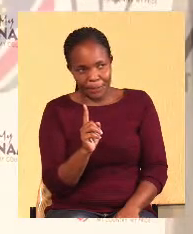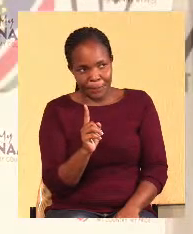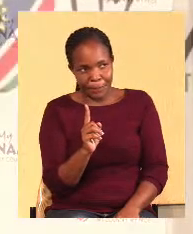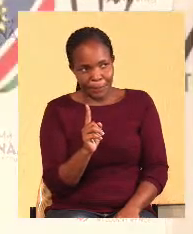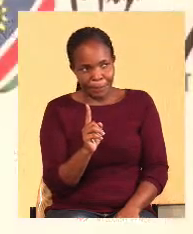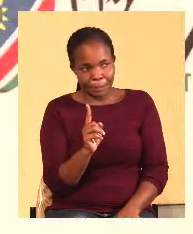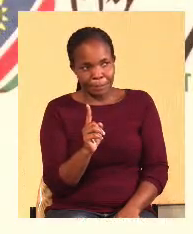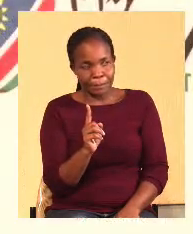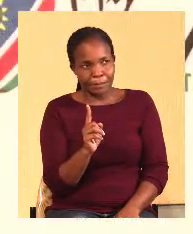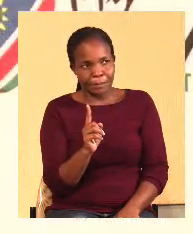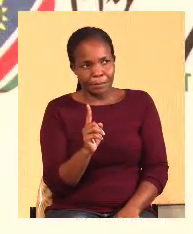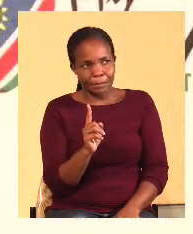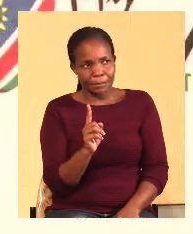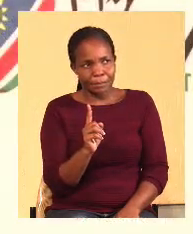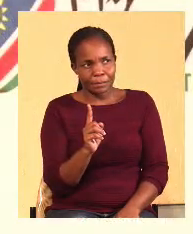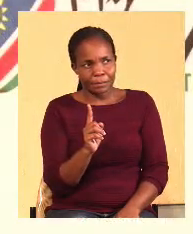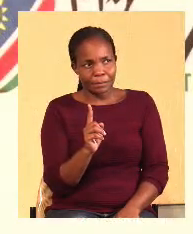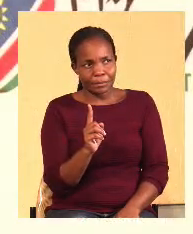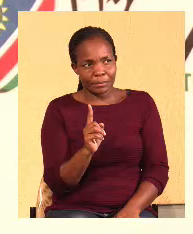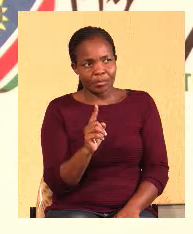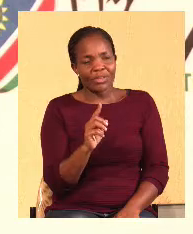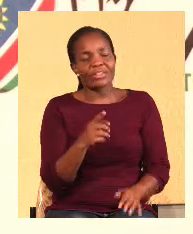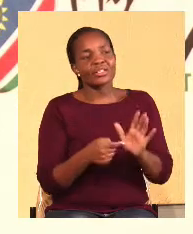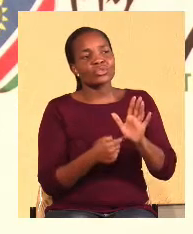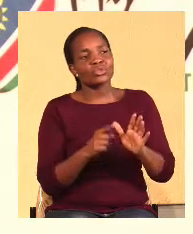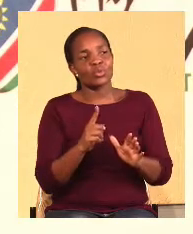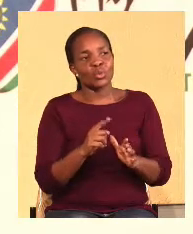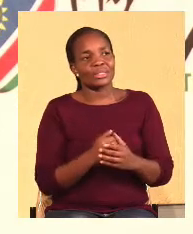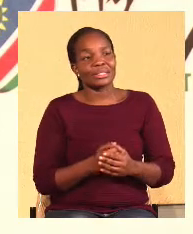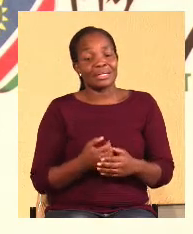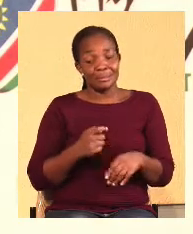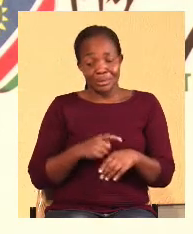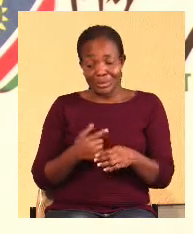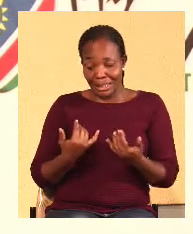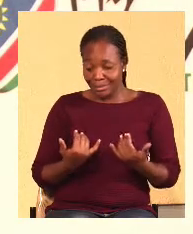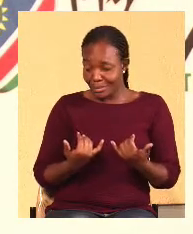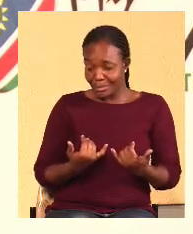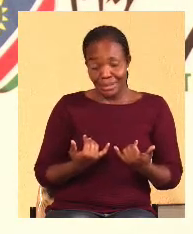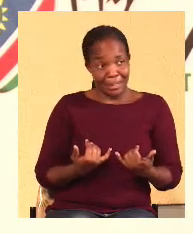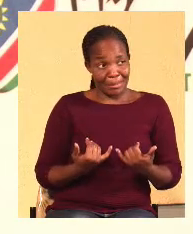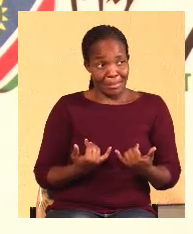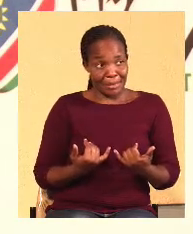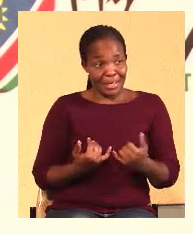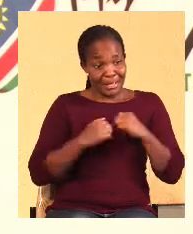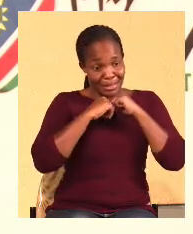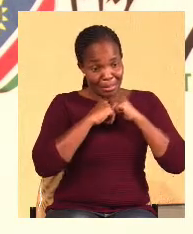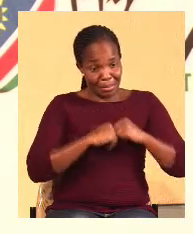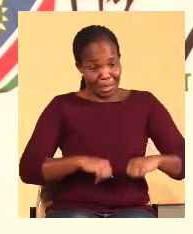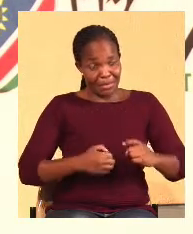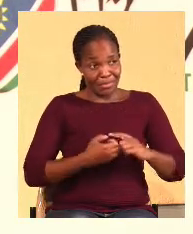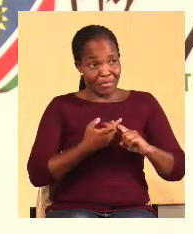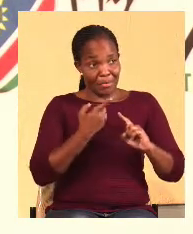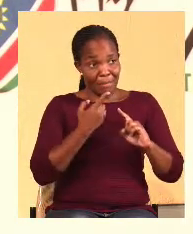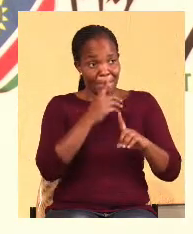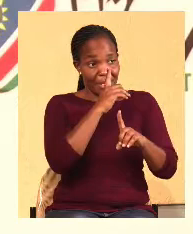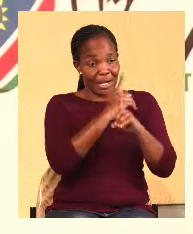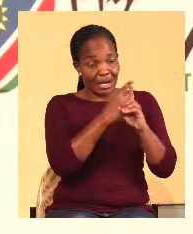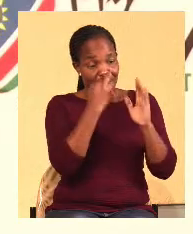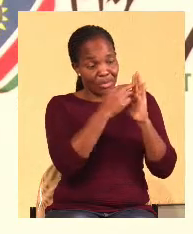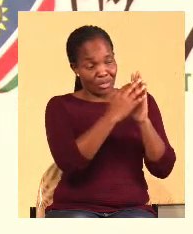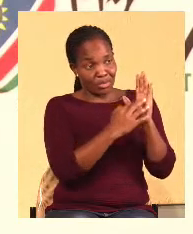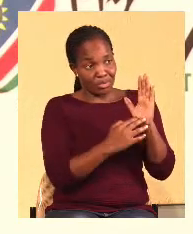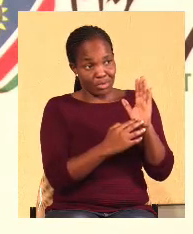therefore, that it appears from the look of things that the directive that has been produced is to say that